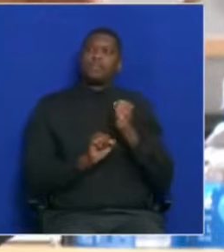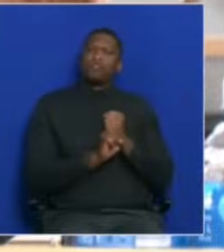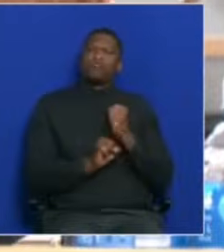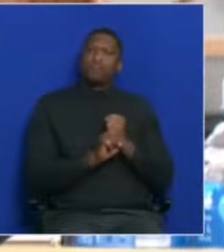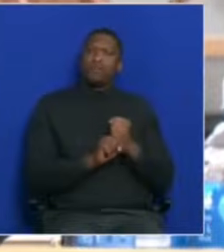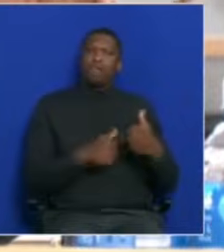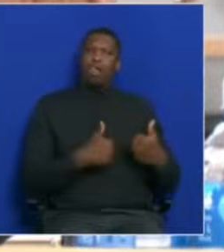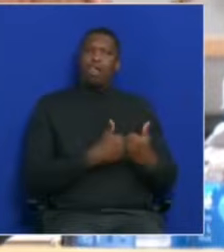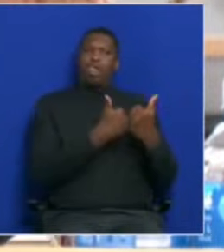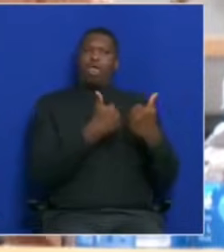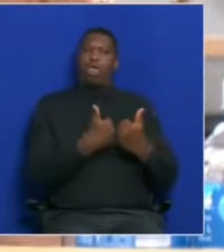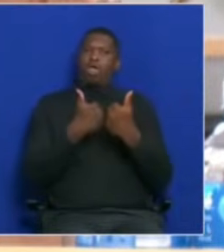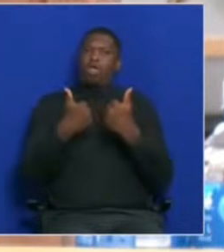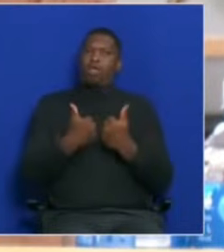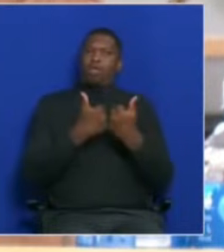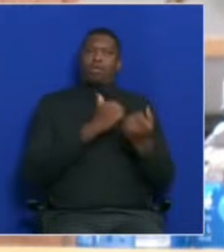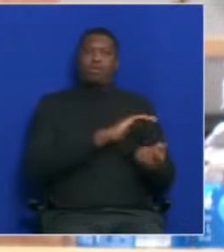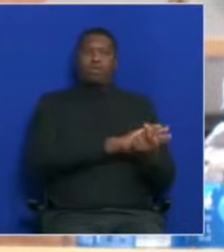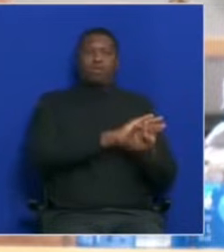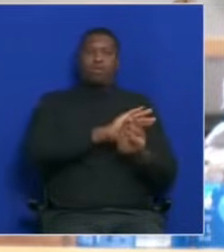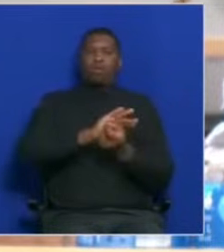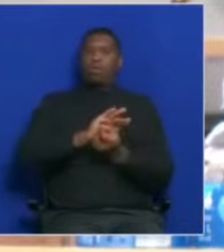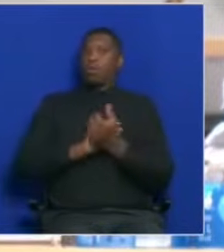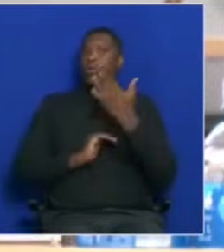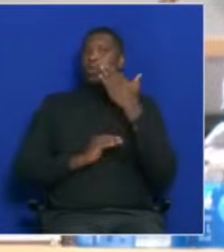just ID and NDPP?